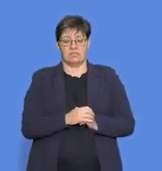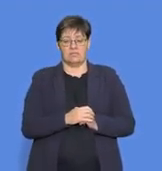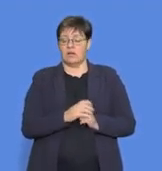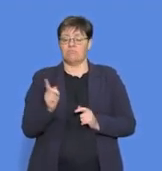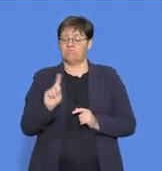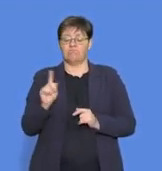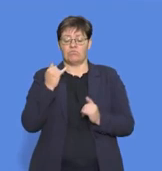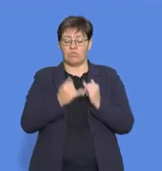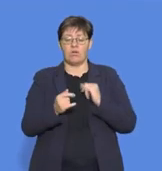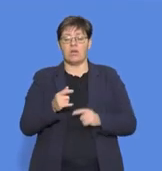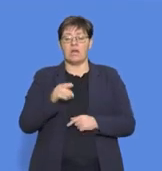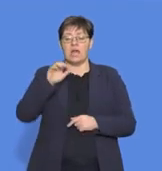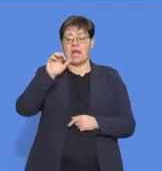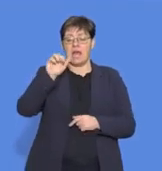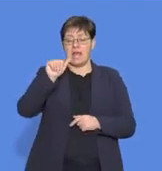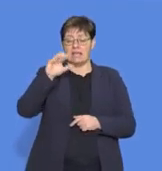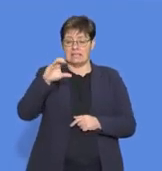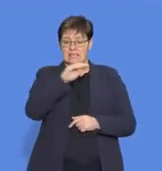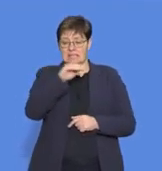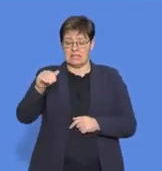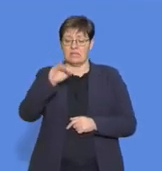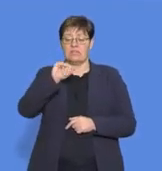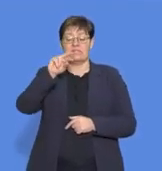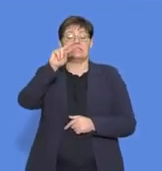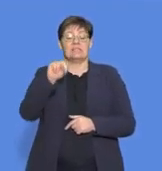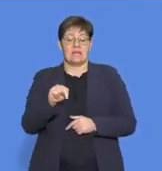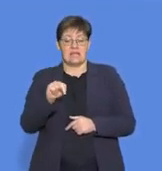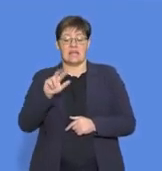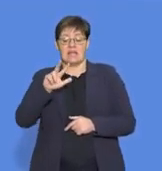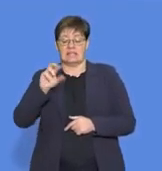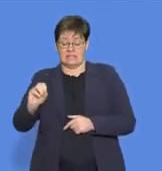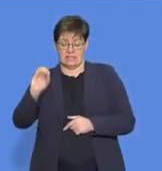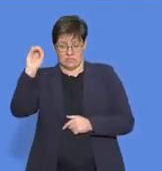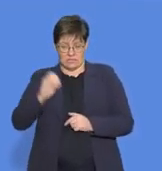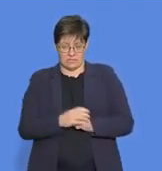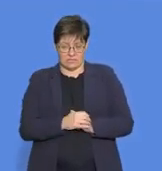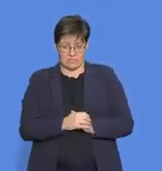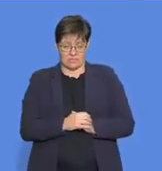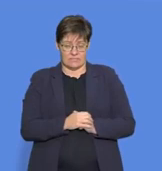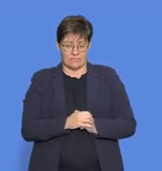angle across it. And what did we say was the angle across from C? It was 80 degrees.